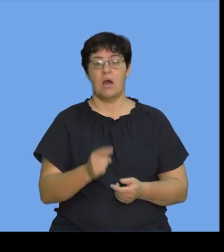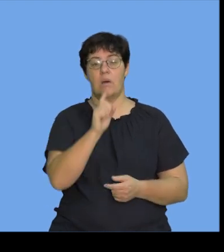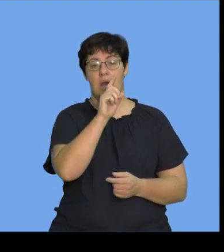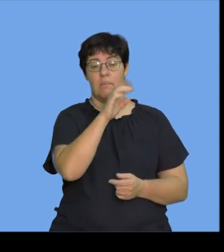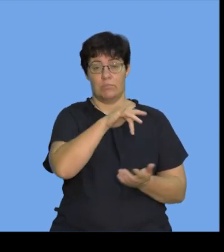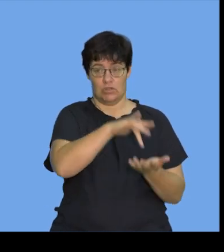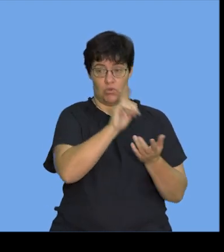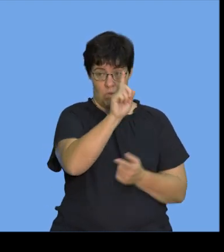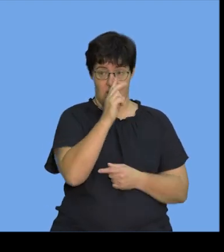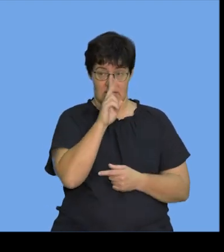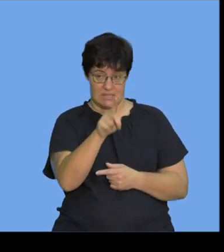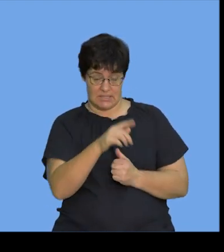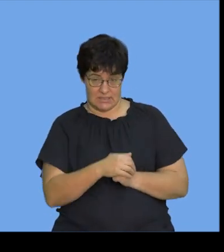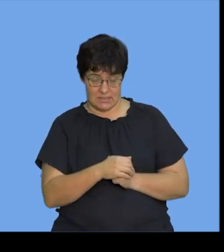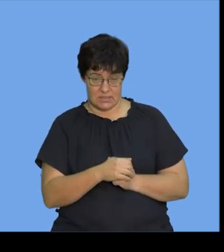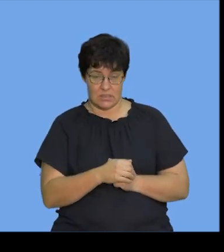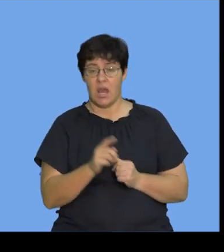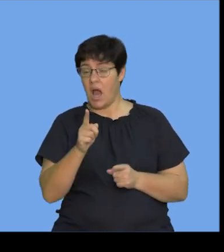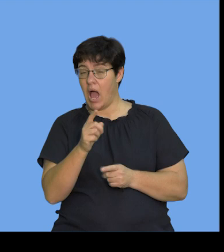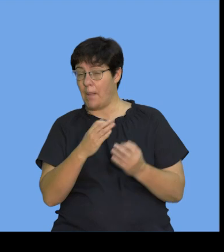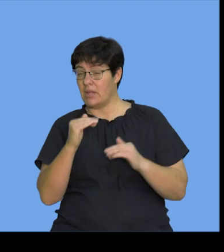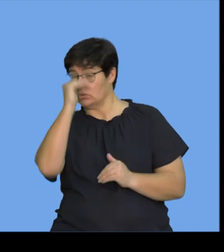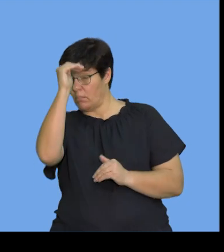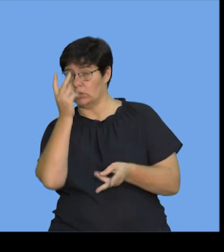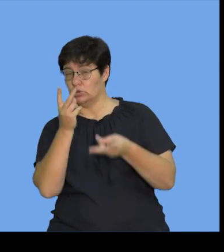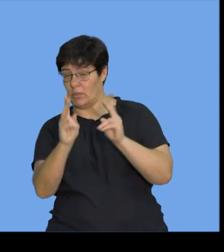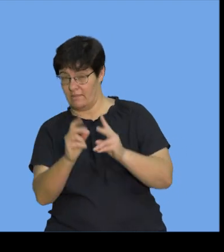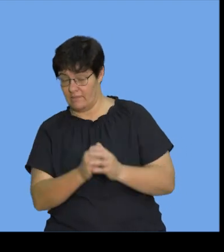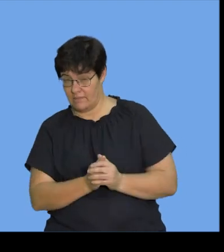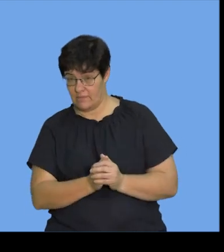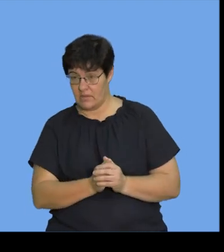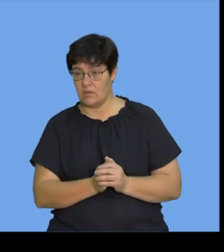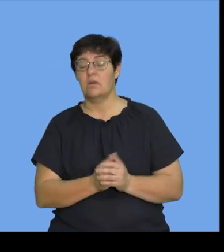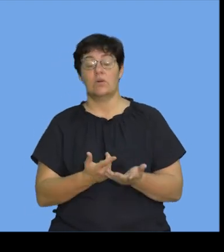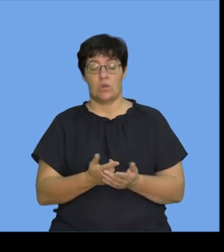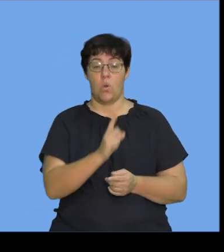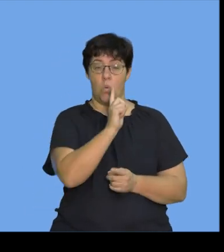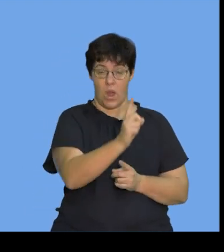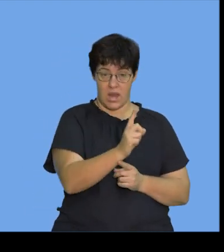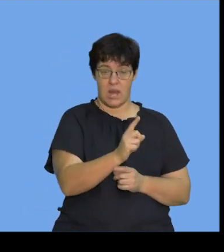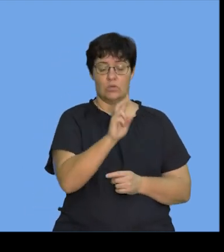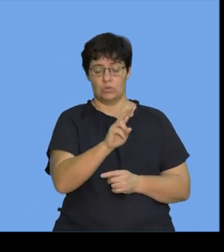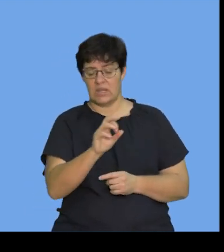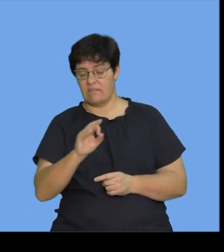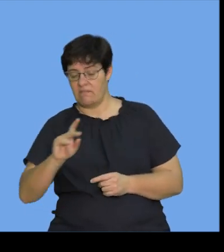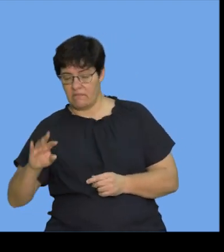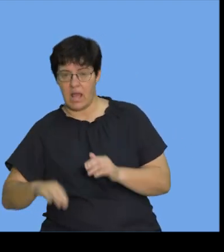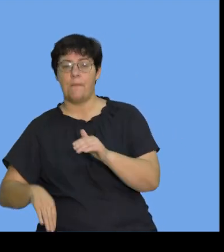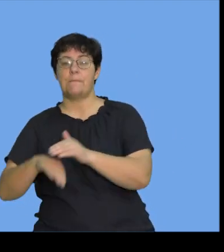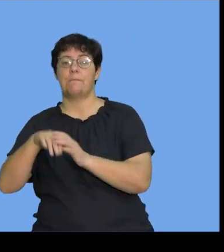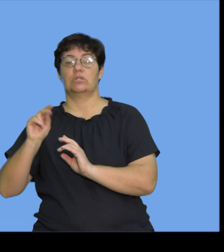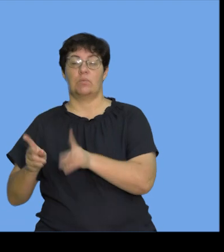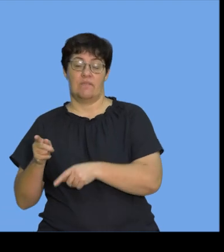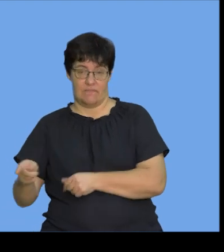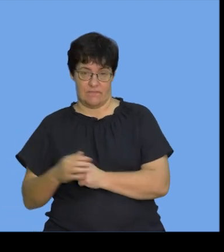1, agreed? And there's 12 at the top there. It means that position number 1, number 2, number 3, until you get to 12,